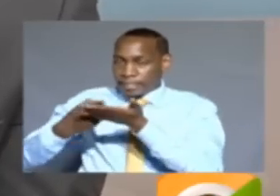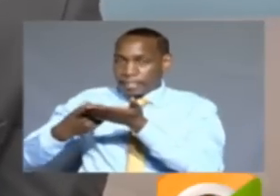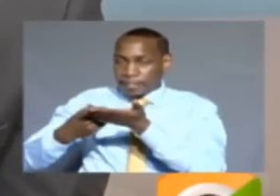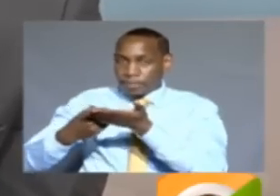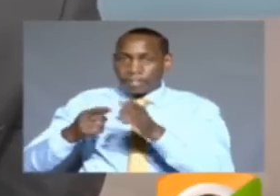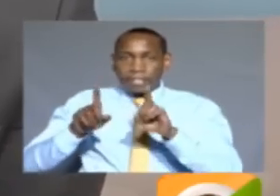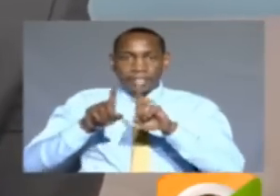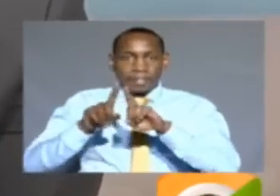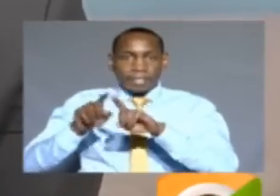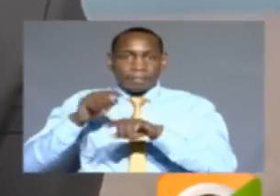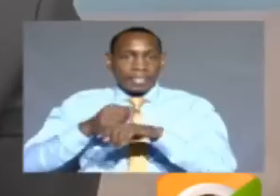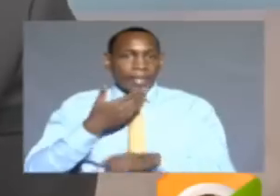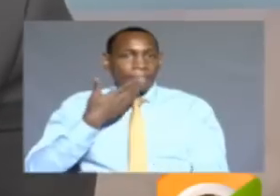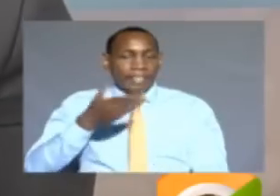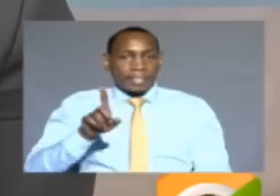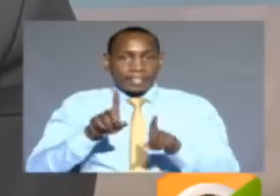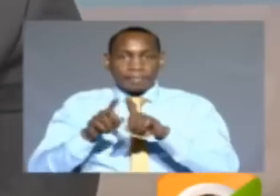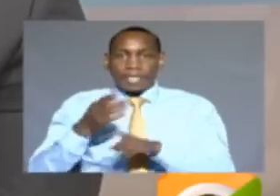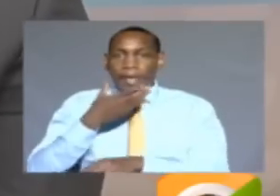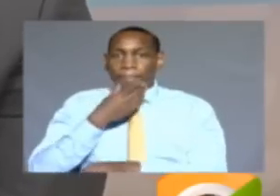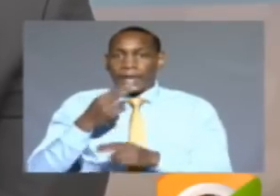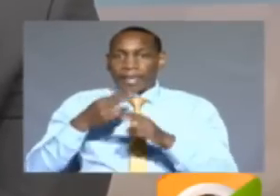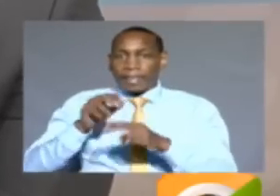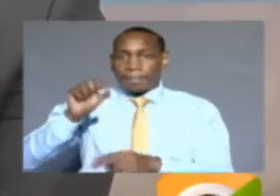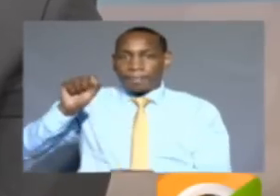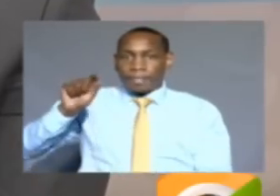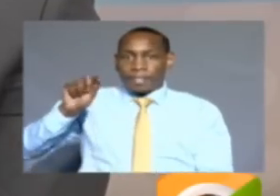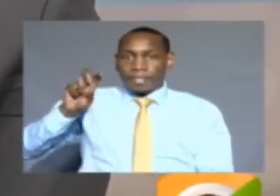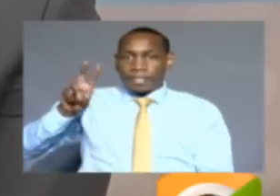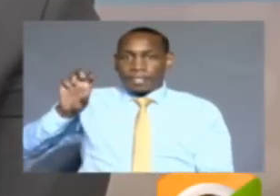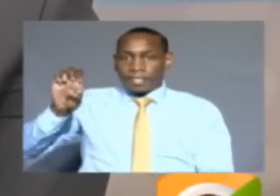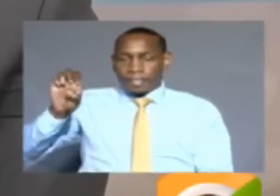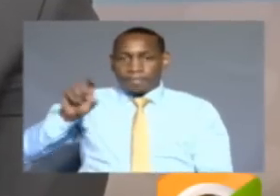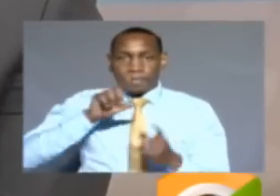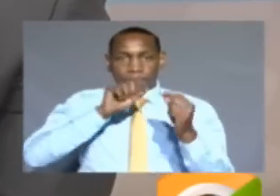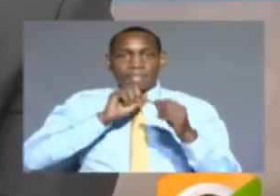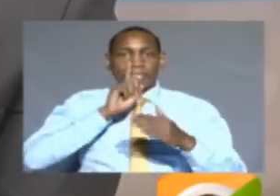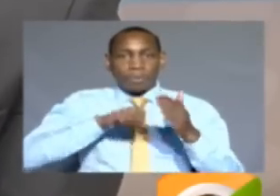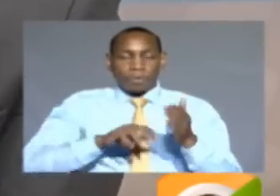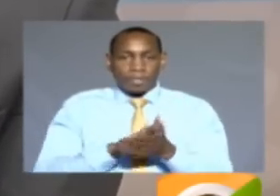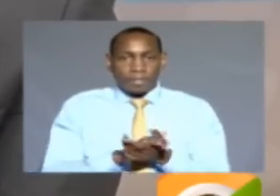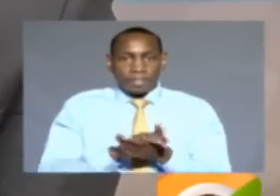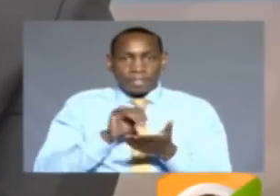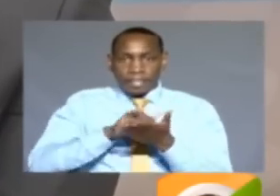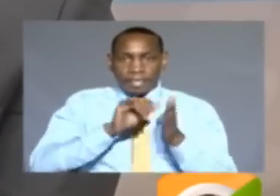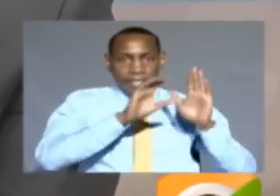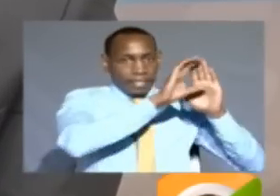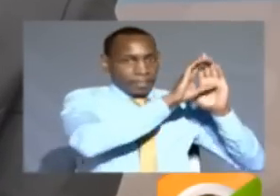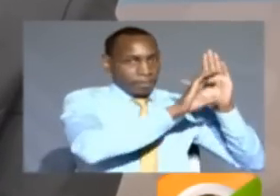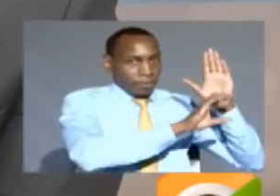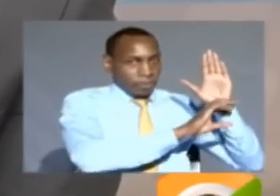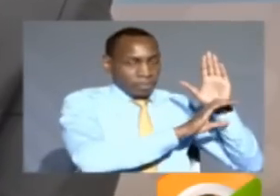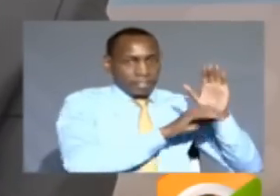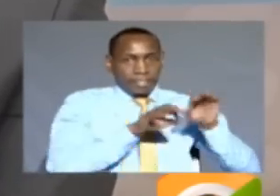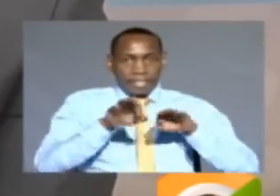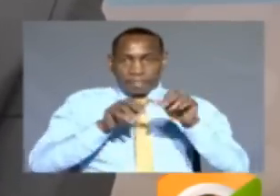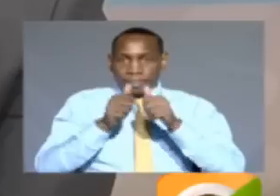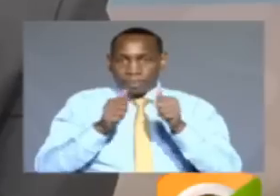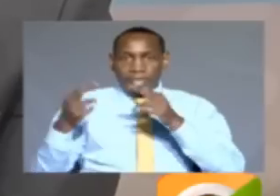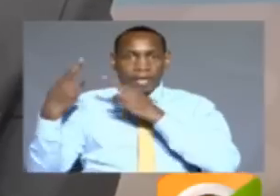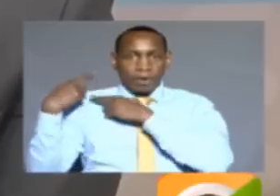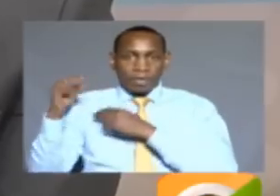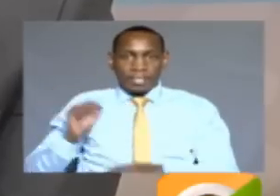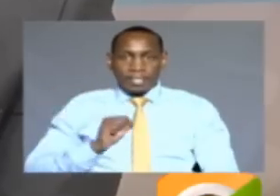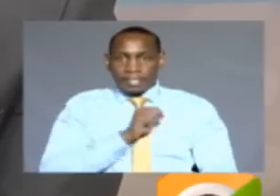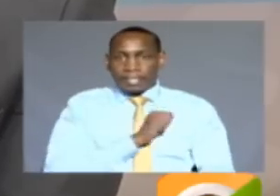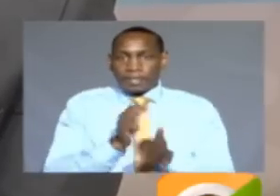And as you answer that, there's a gentleman called Steve Oyoko on Twitter. He says, the constitution well defines the roles of the Senate and the